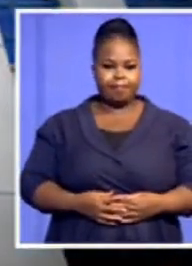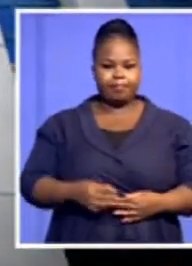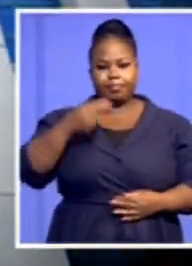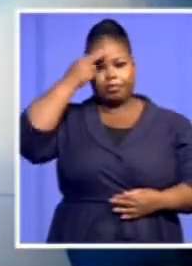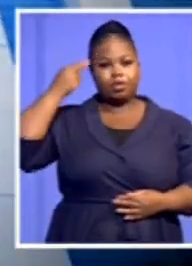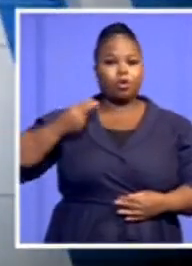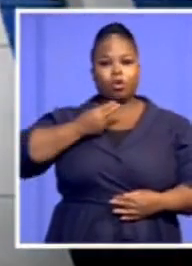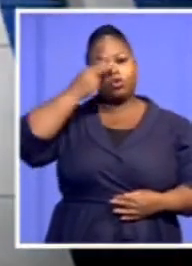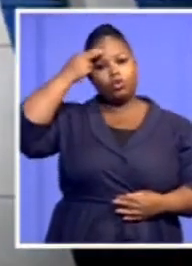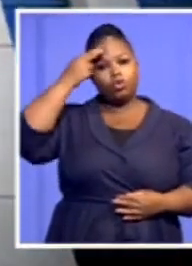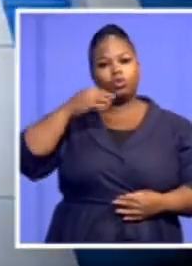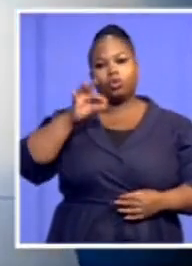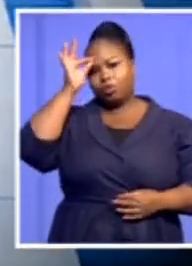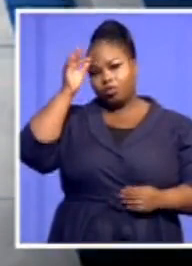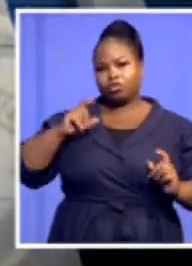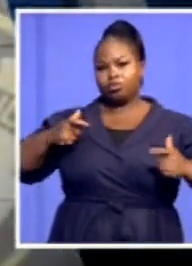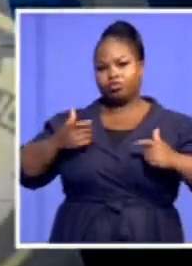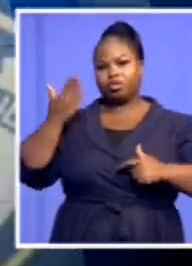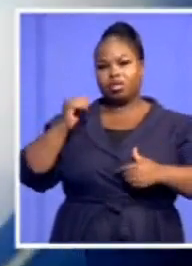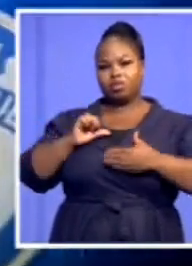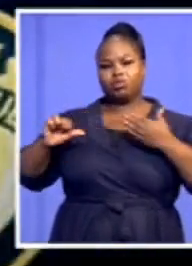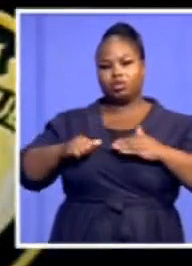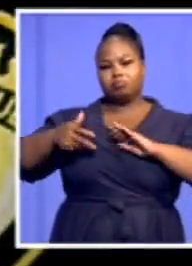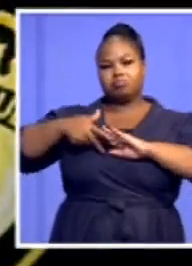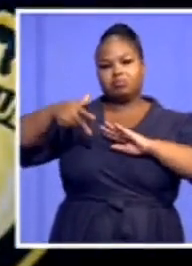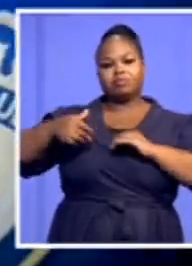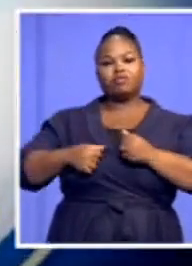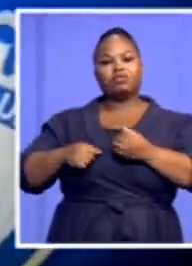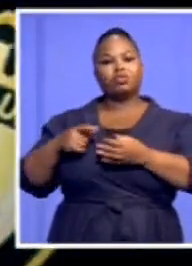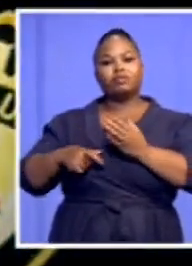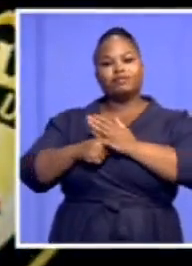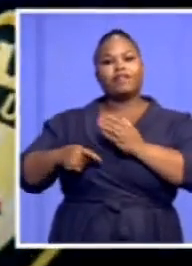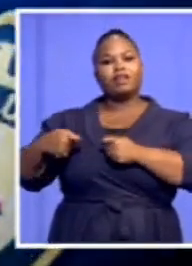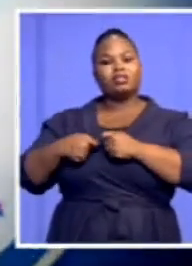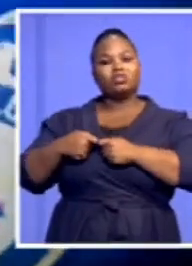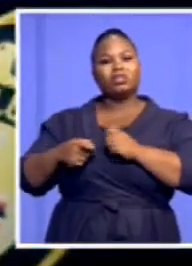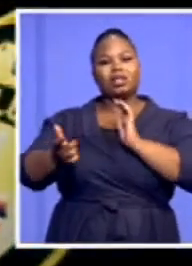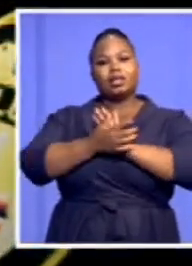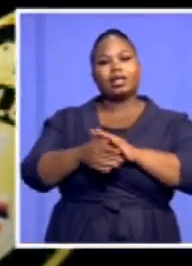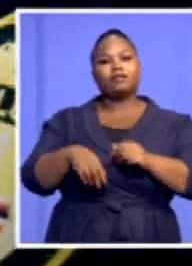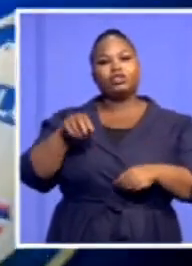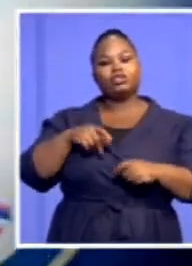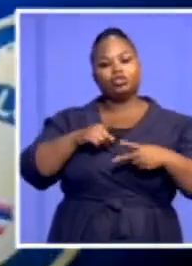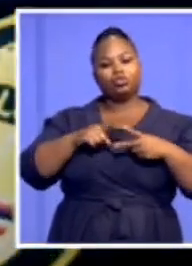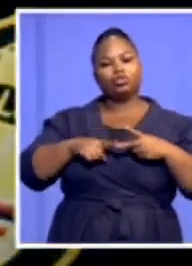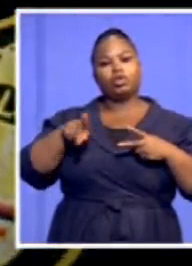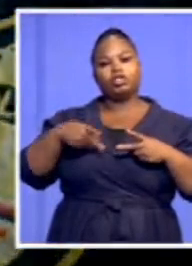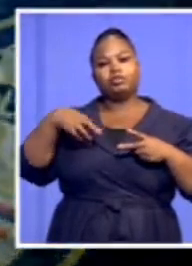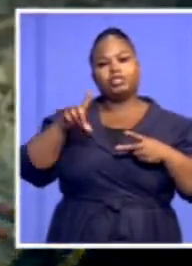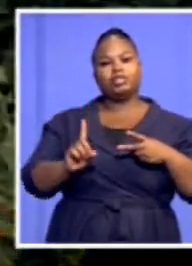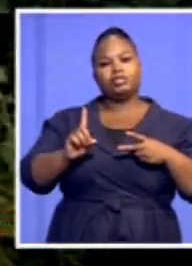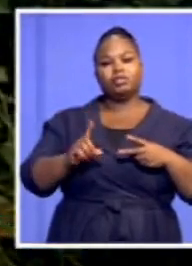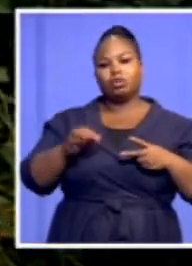week deciding to approve taxpayer funds to cover the legal bills of the 2 HPD officers involved in Myeni's